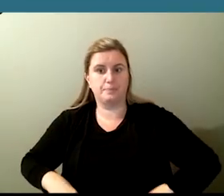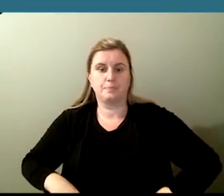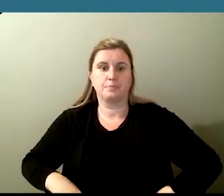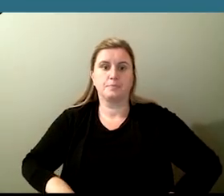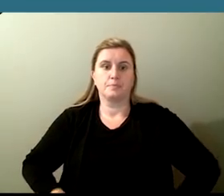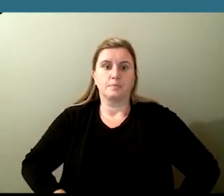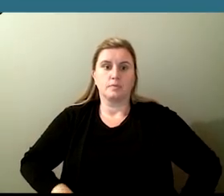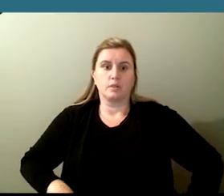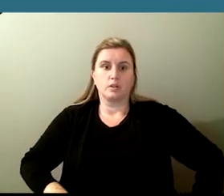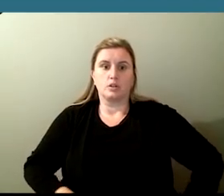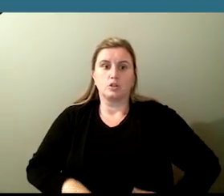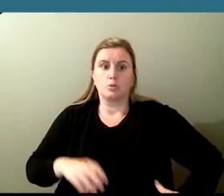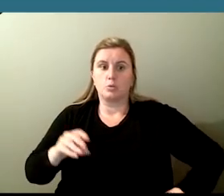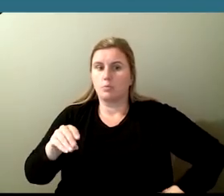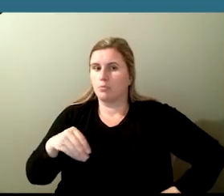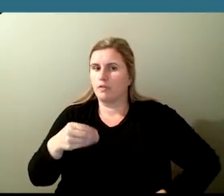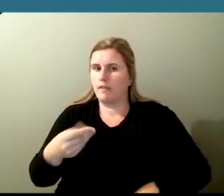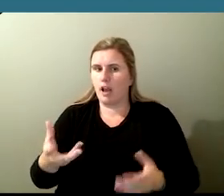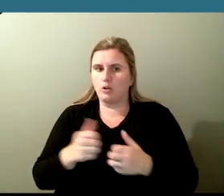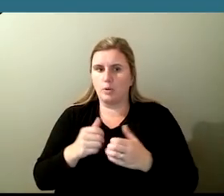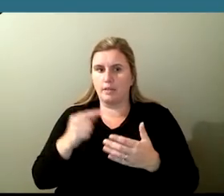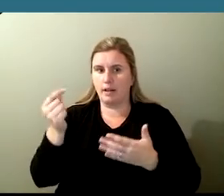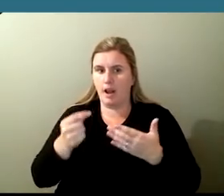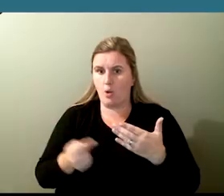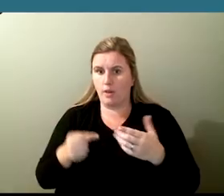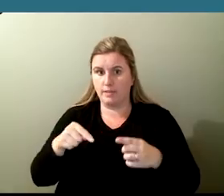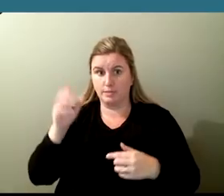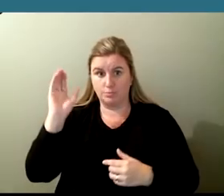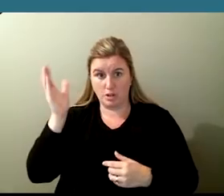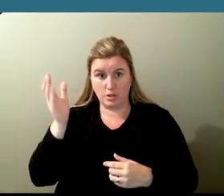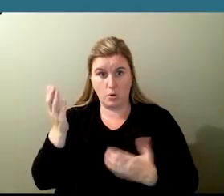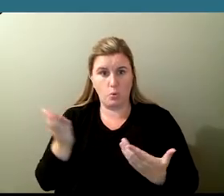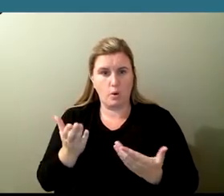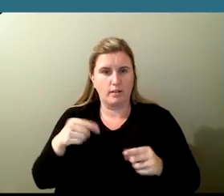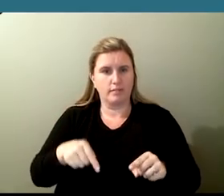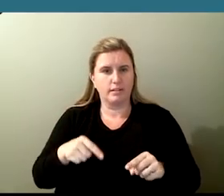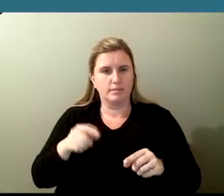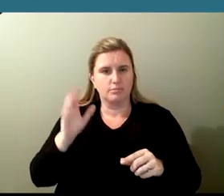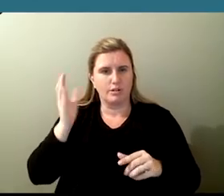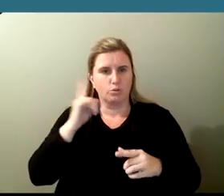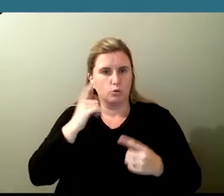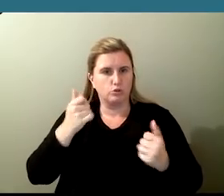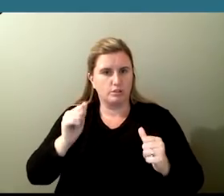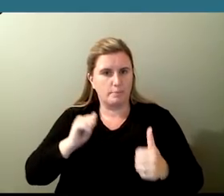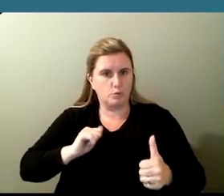So to provide you with an outline of this presentation, or what this presentation will attempt to